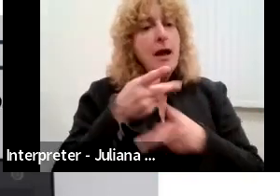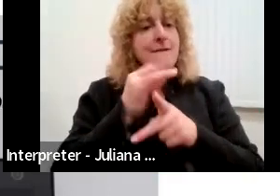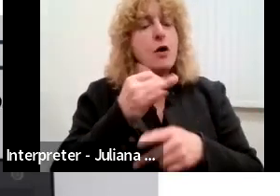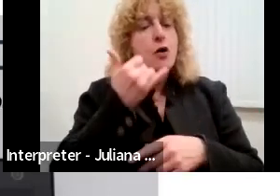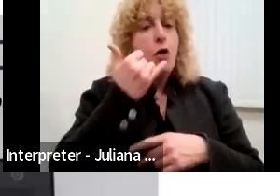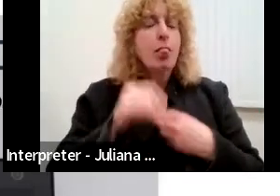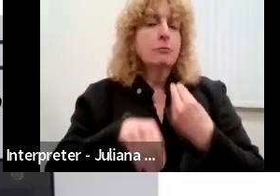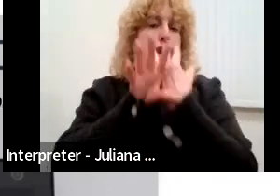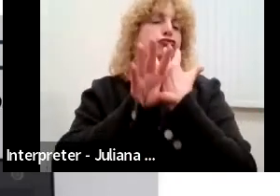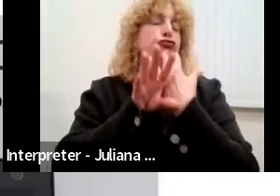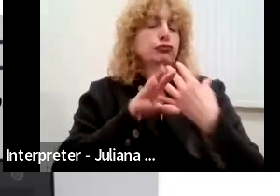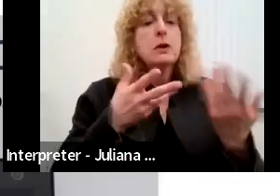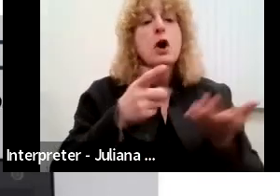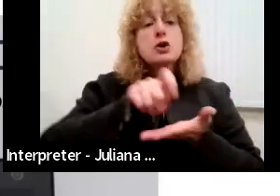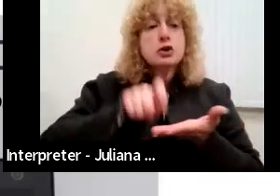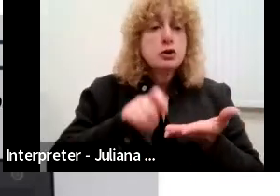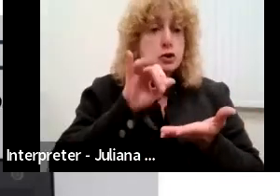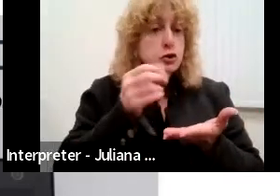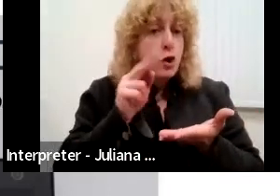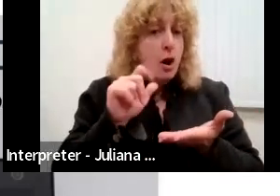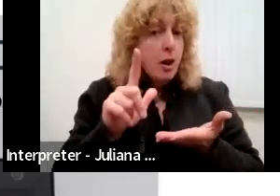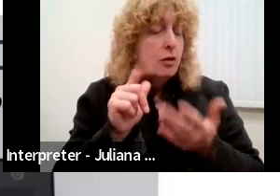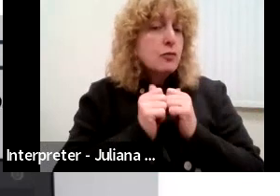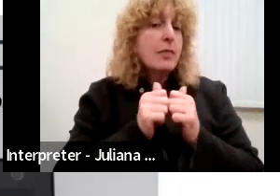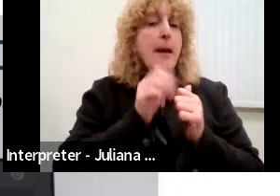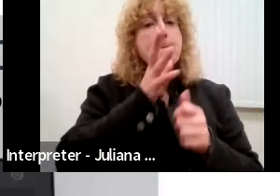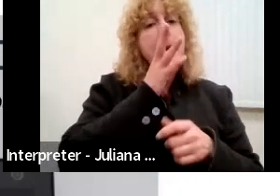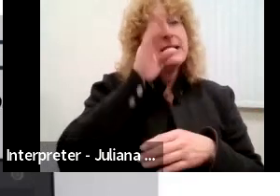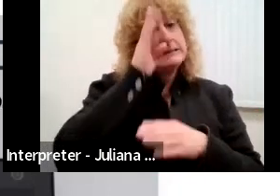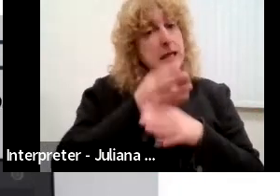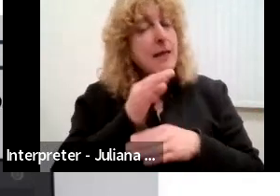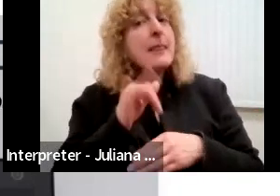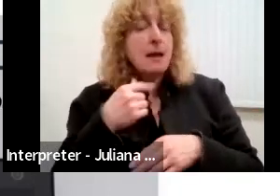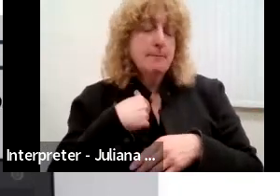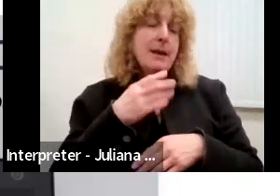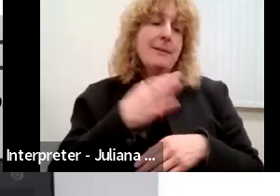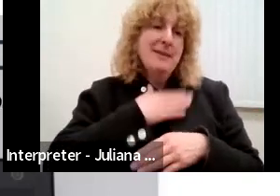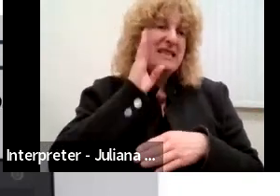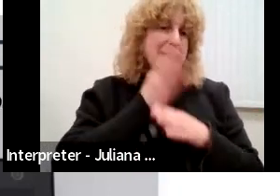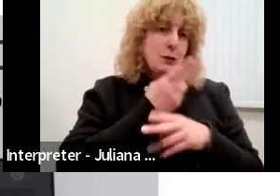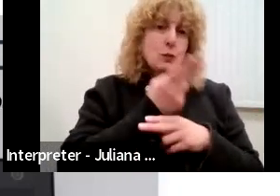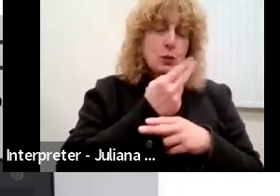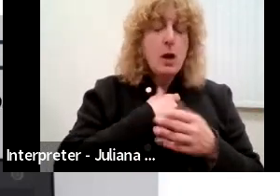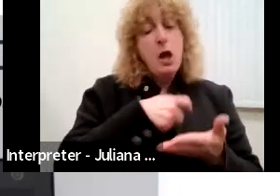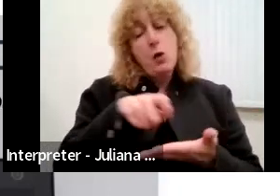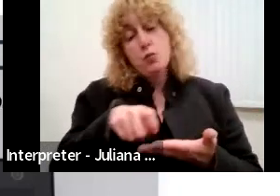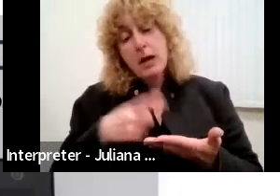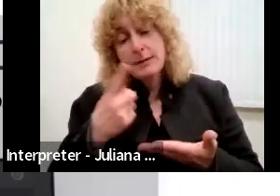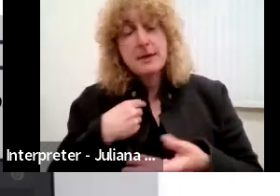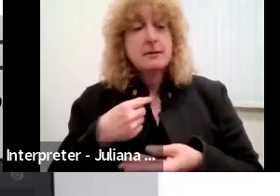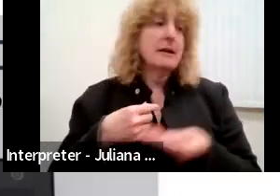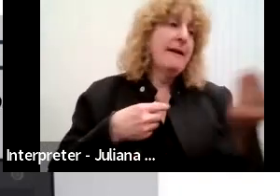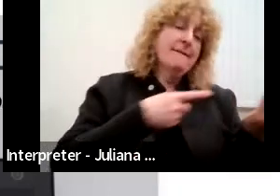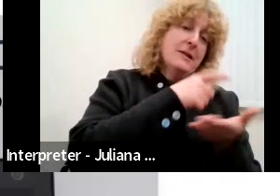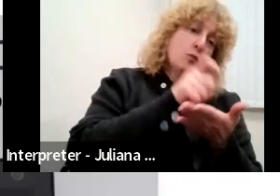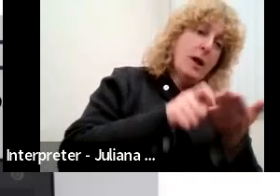journals. The mom and son journal is something that me and my son use. I write something in it, give it to him. He writes